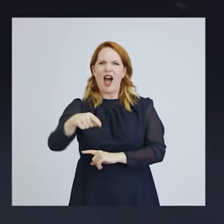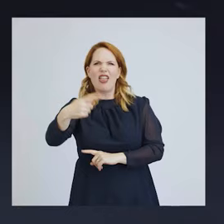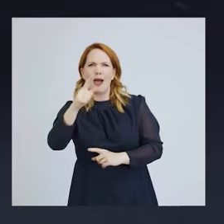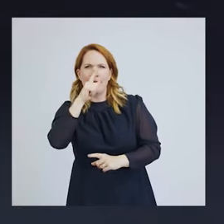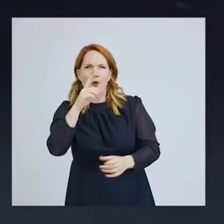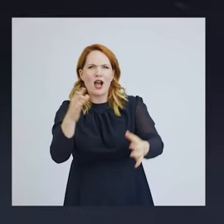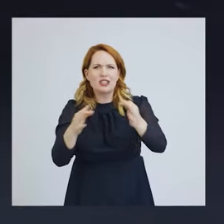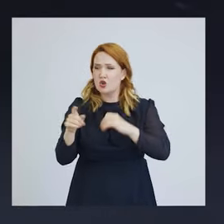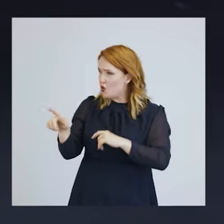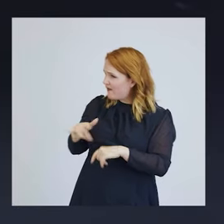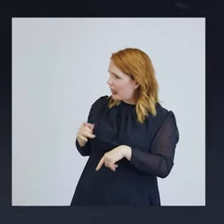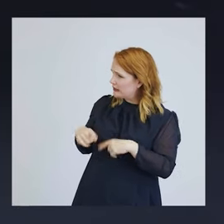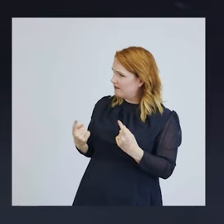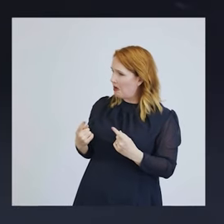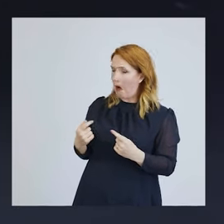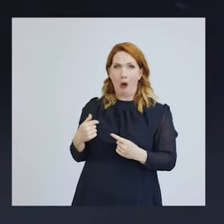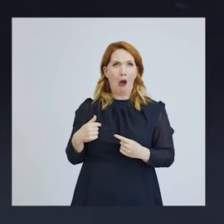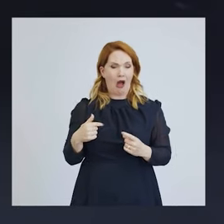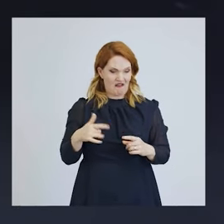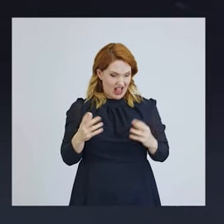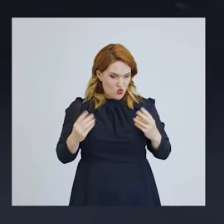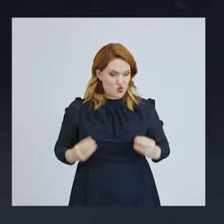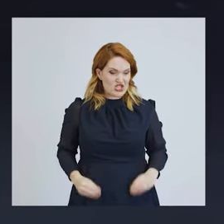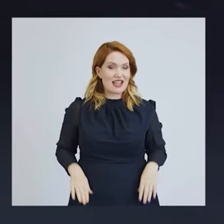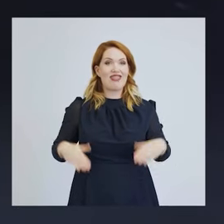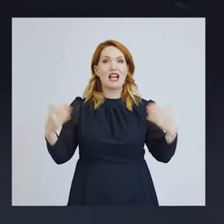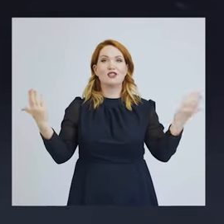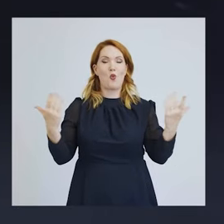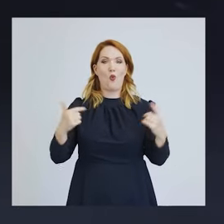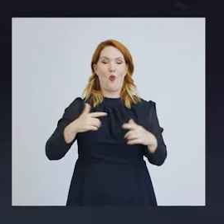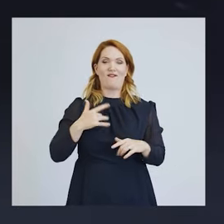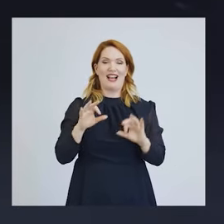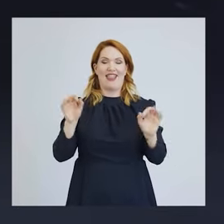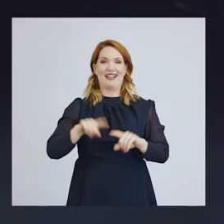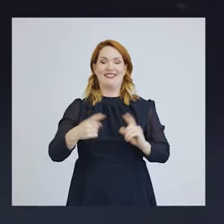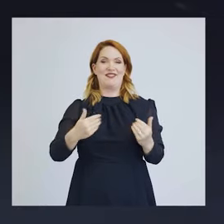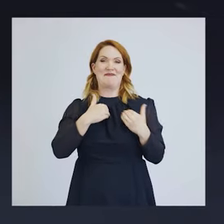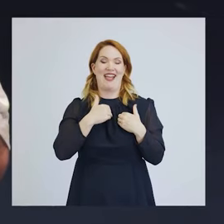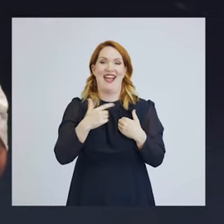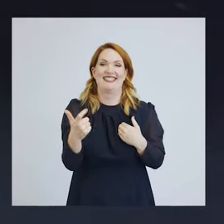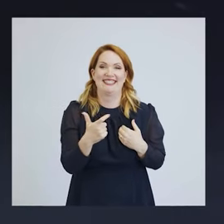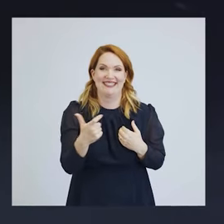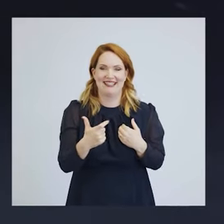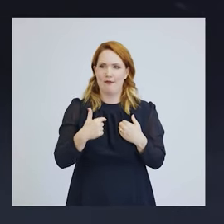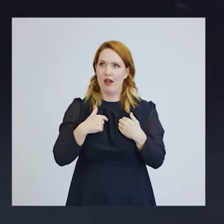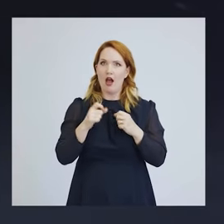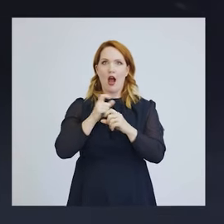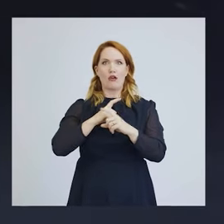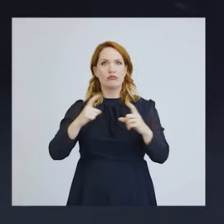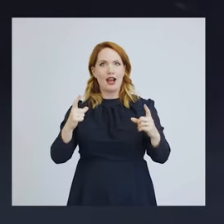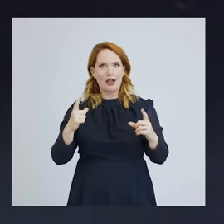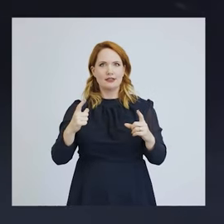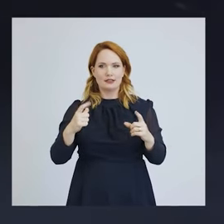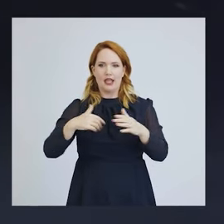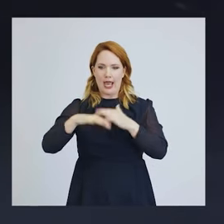I came out and heaps of people were saying, "Do you feel any different?" And I said, "To be honest, I feel wet." And I didn't really feel much different in my heart, but I